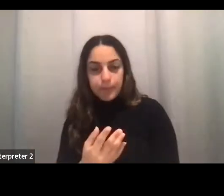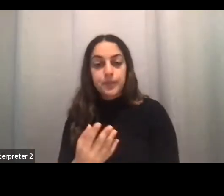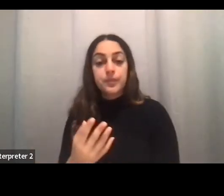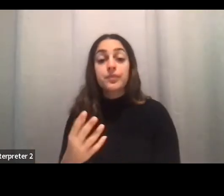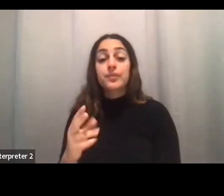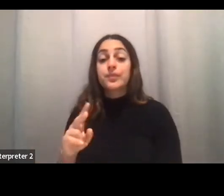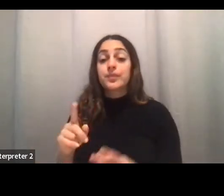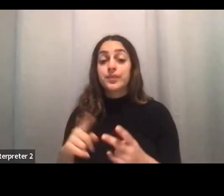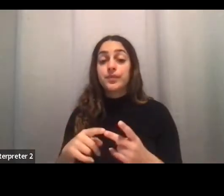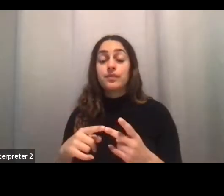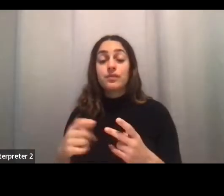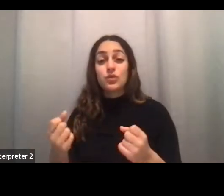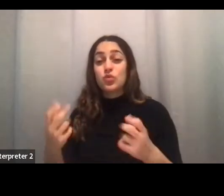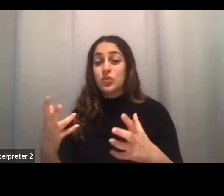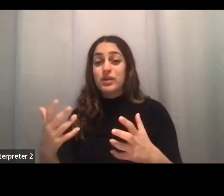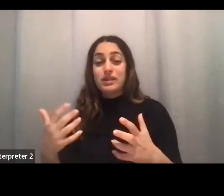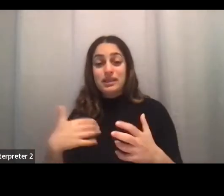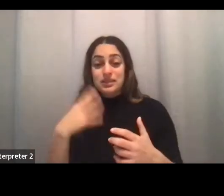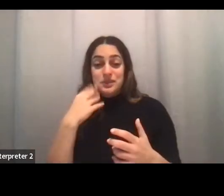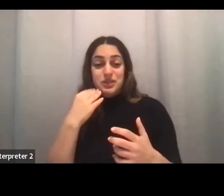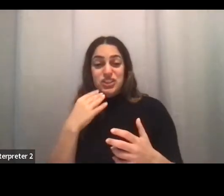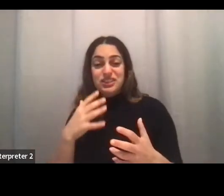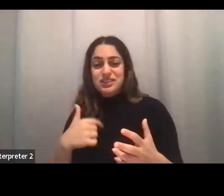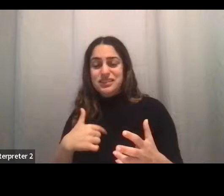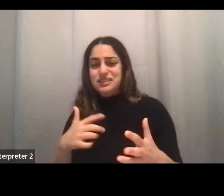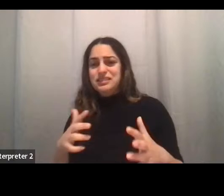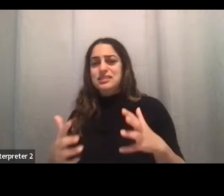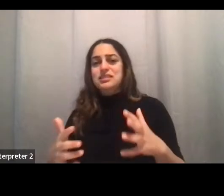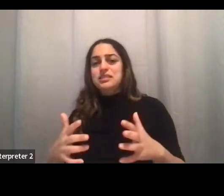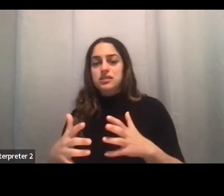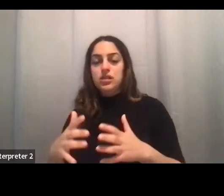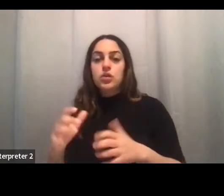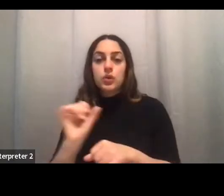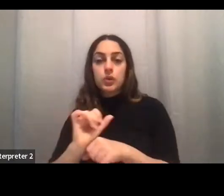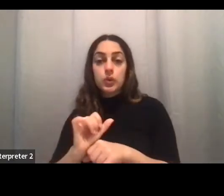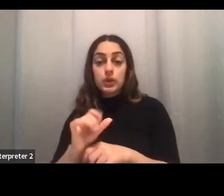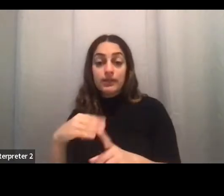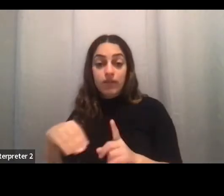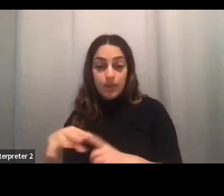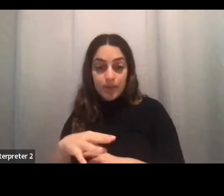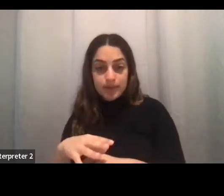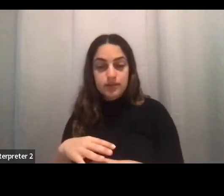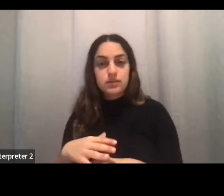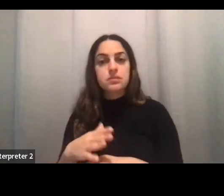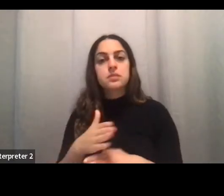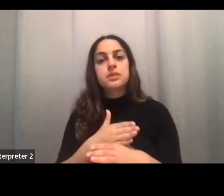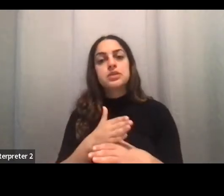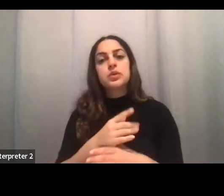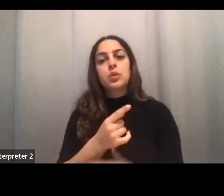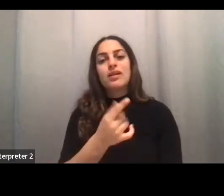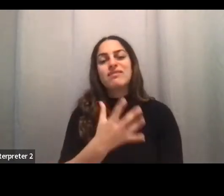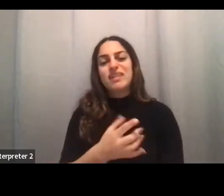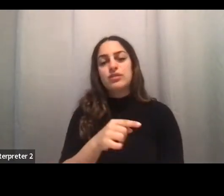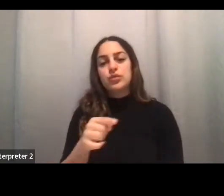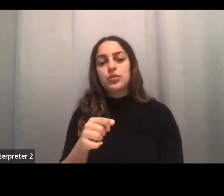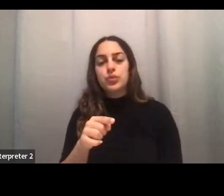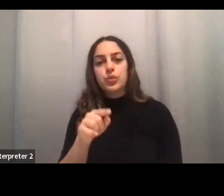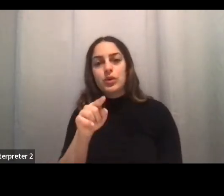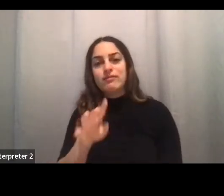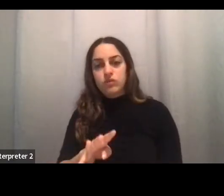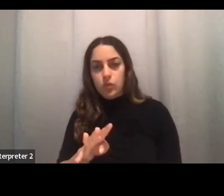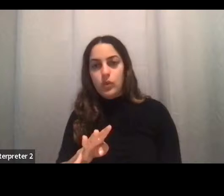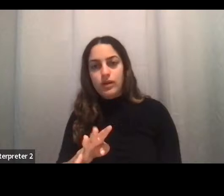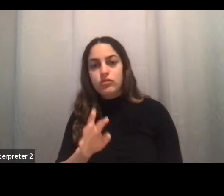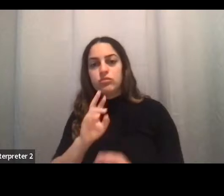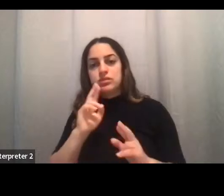face hostile work environments between a fifth and a quarter of respondents to our survey report that they